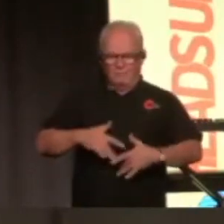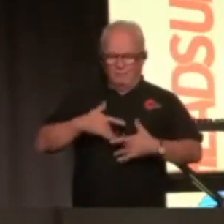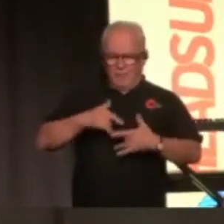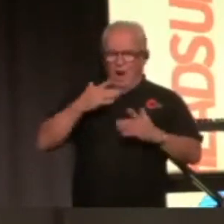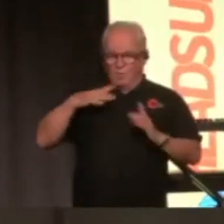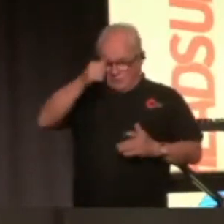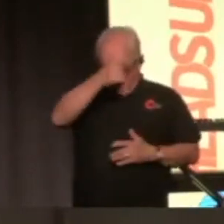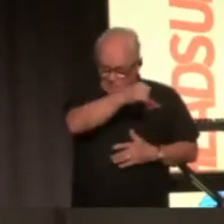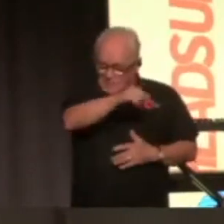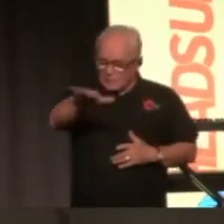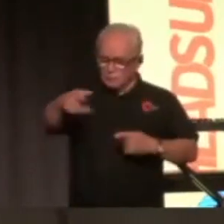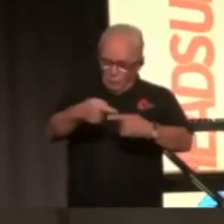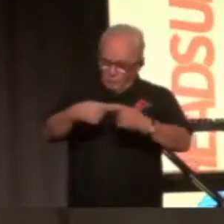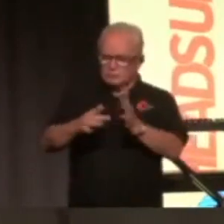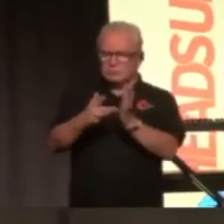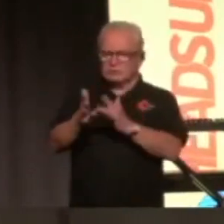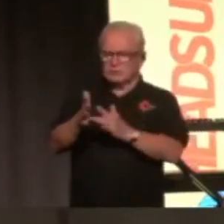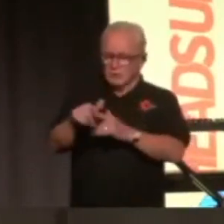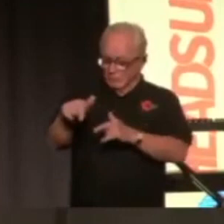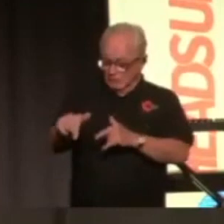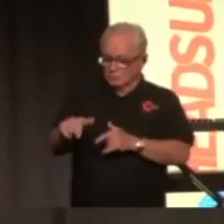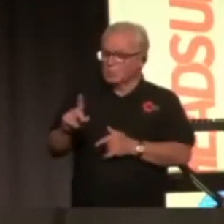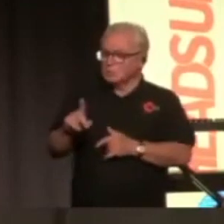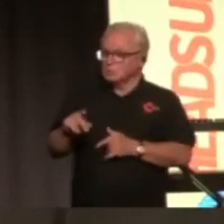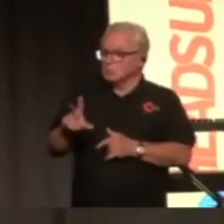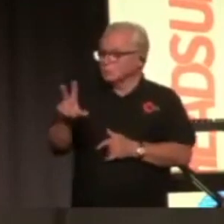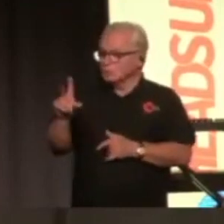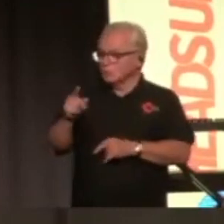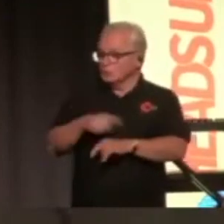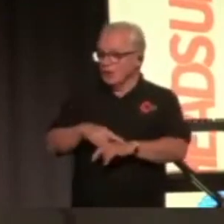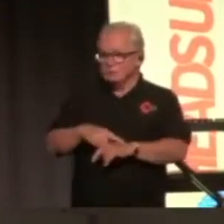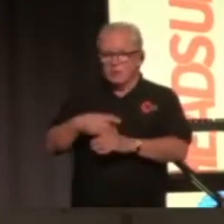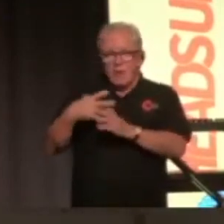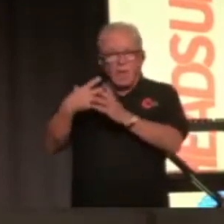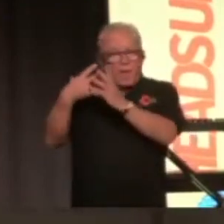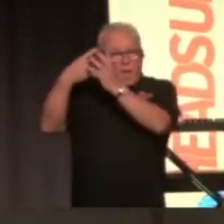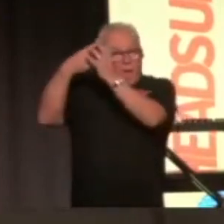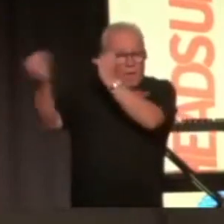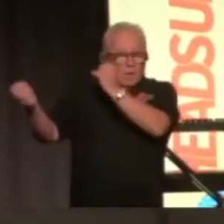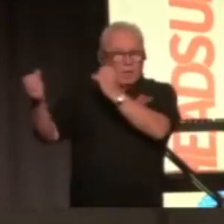from Jesus. This is no time to lose your head.